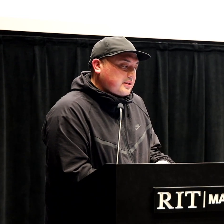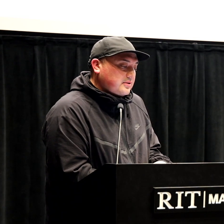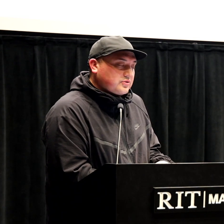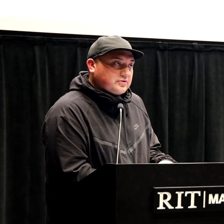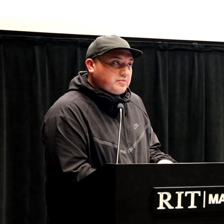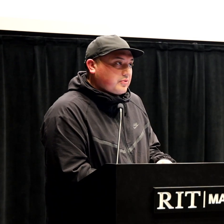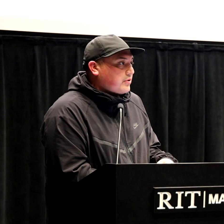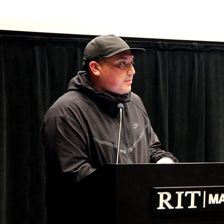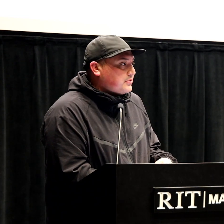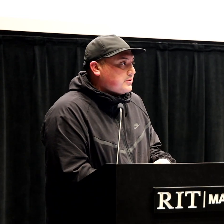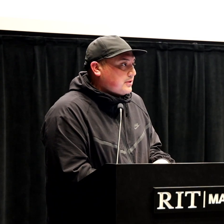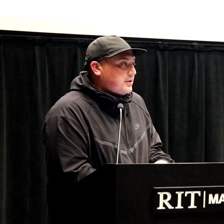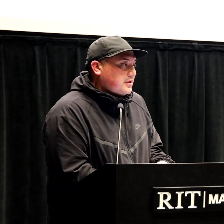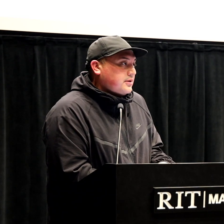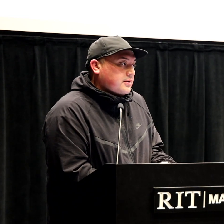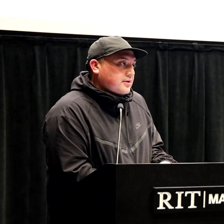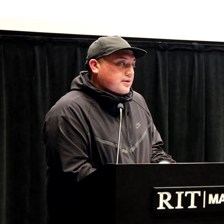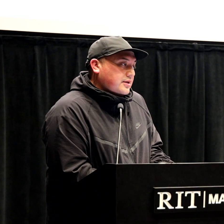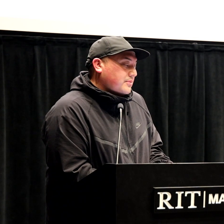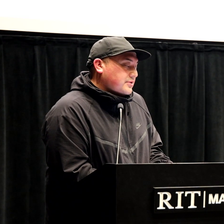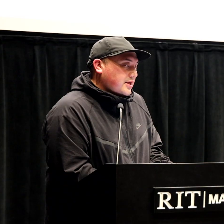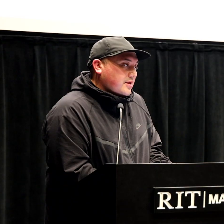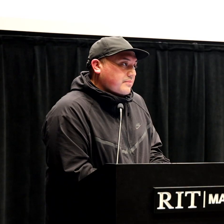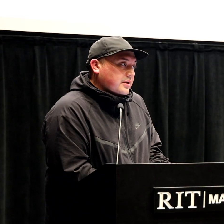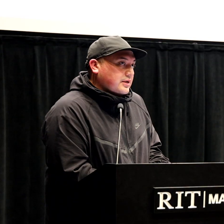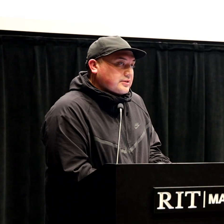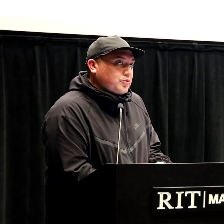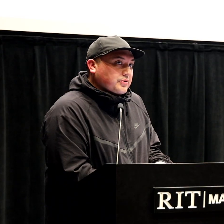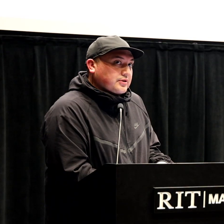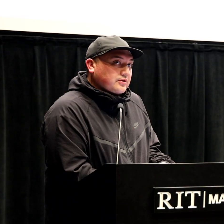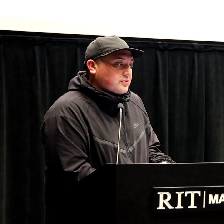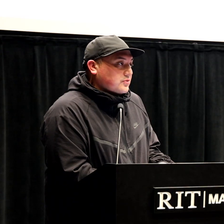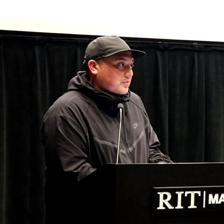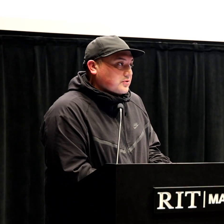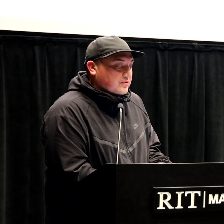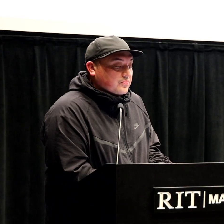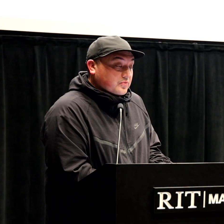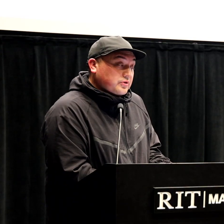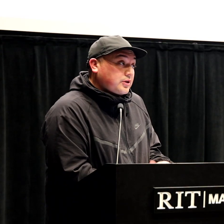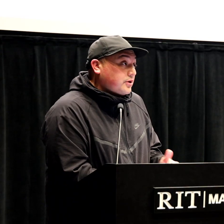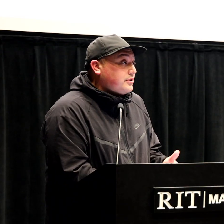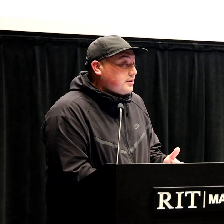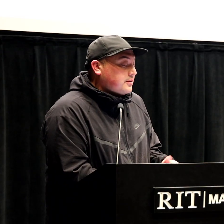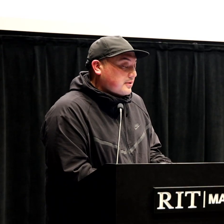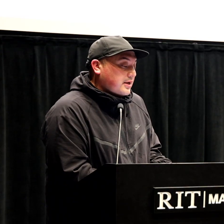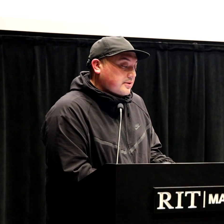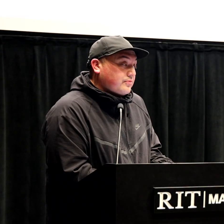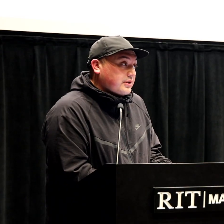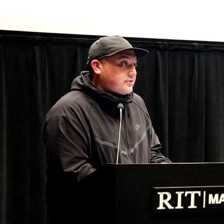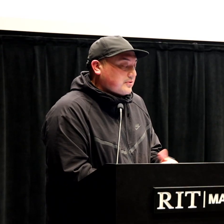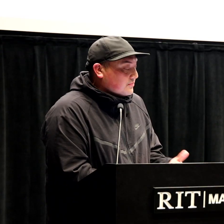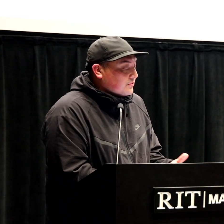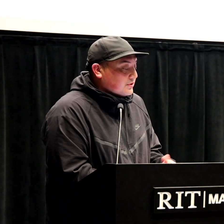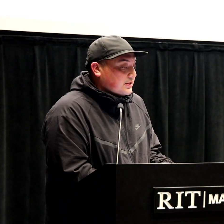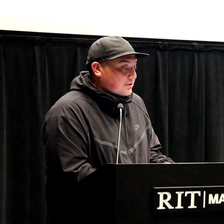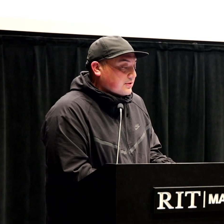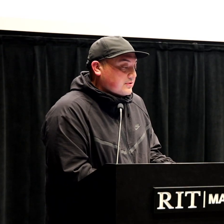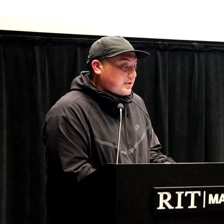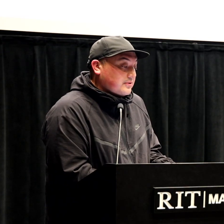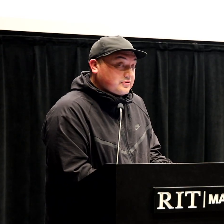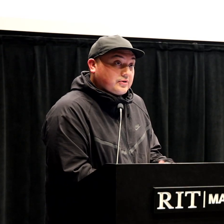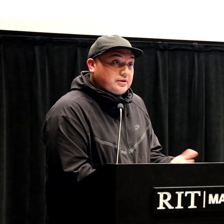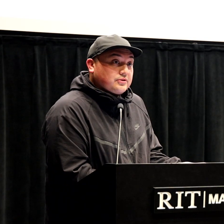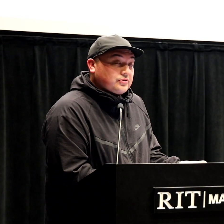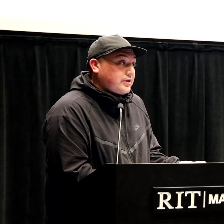to 80 industrial design programs. And I would say that, again, 2% of those schools are really good, and the rest are really